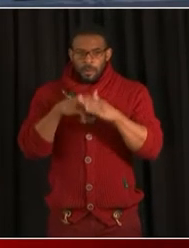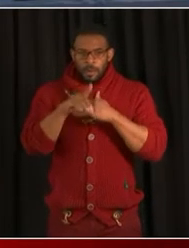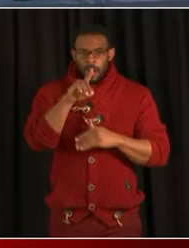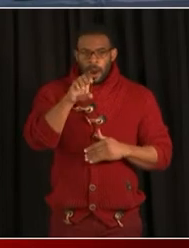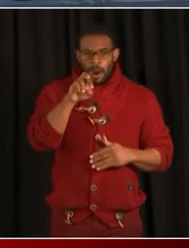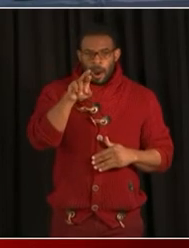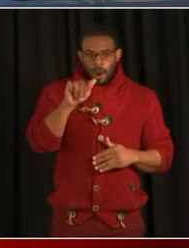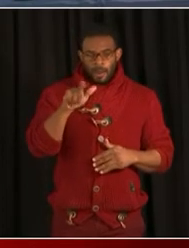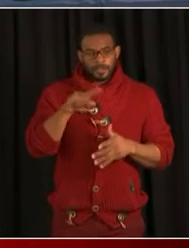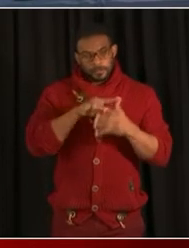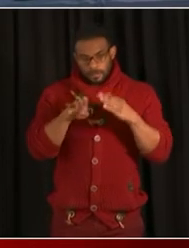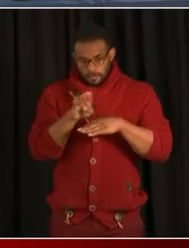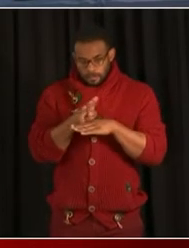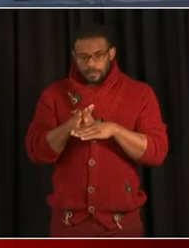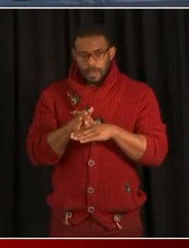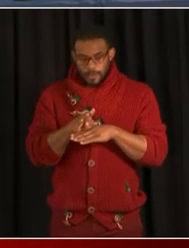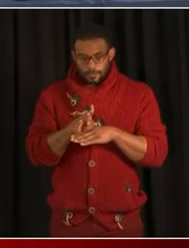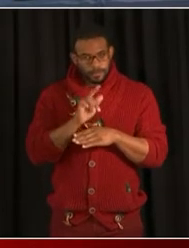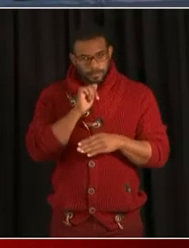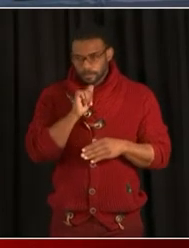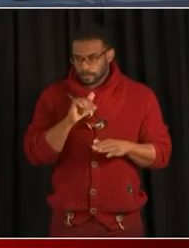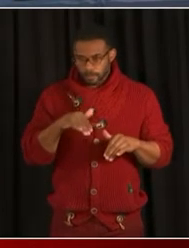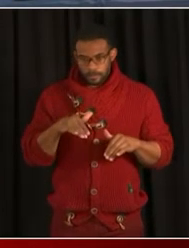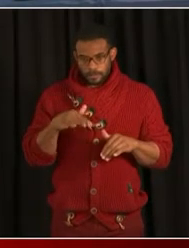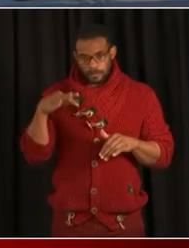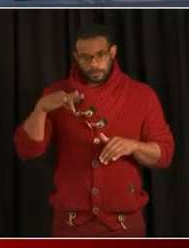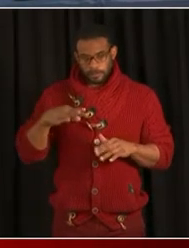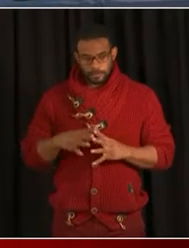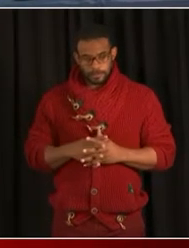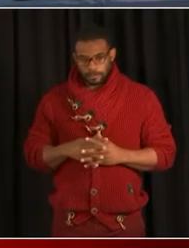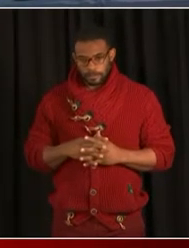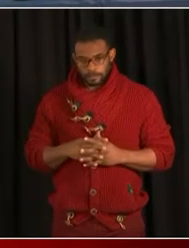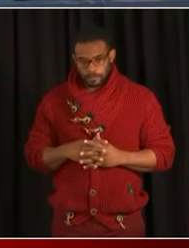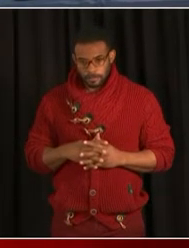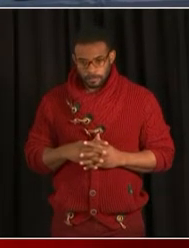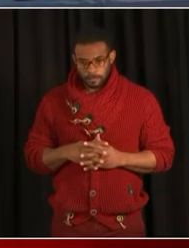under DCRA, those businesses are not eligible.